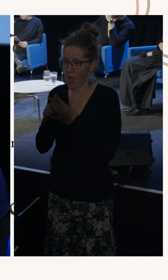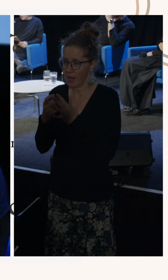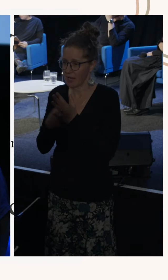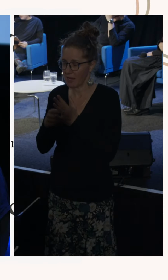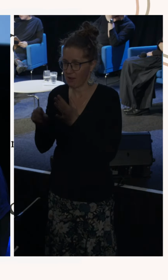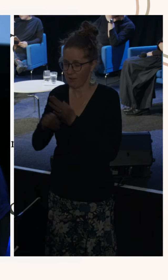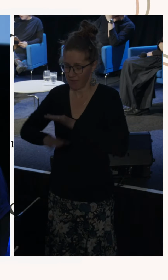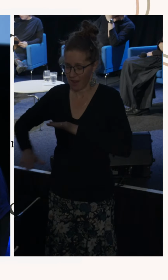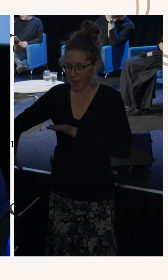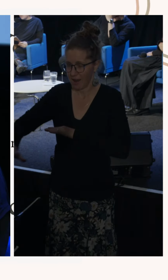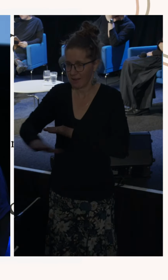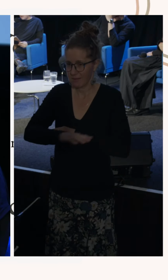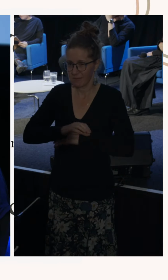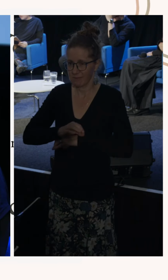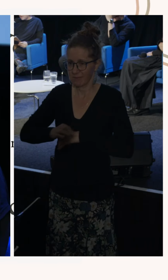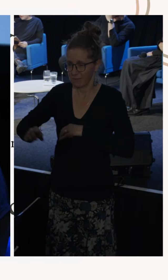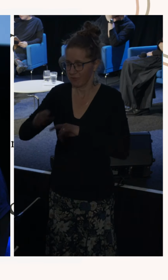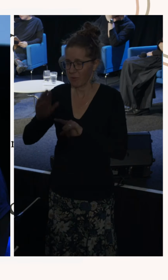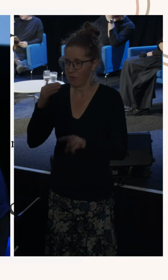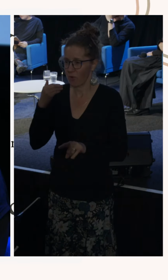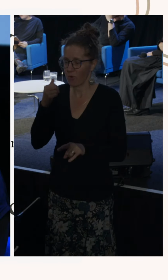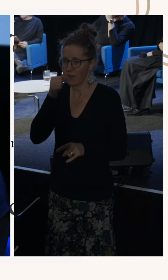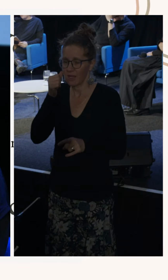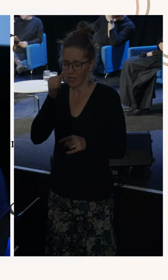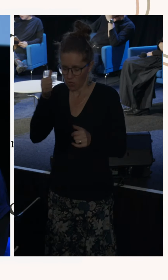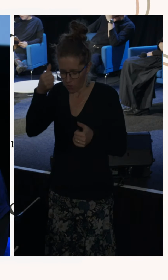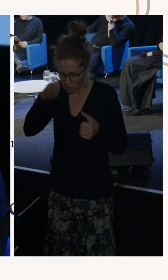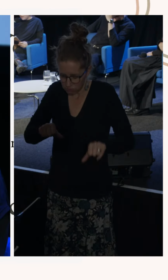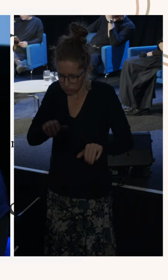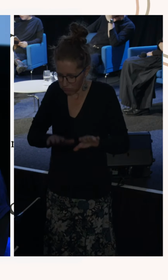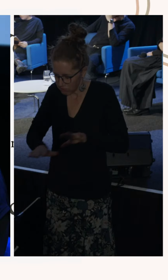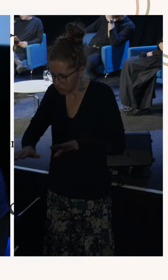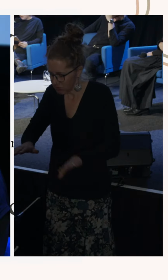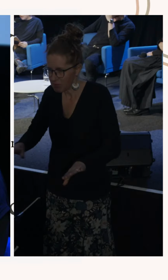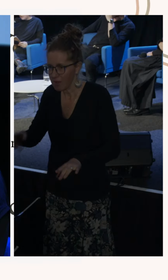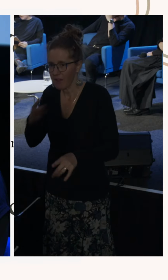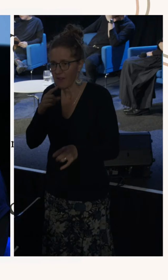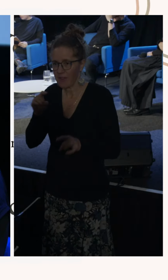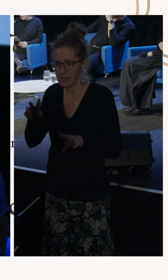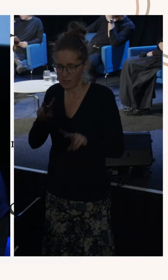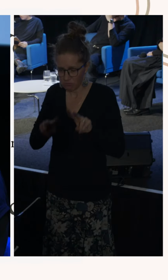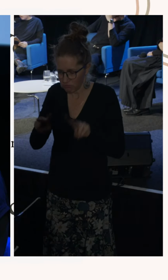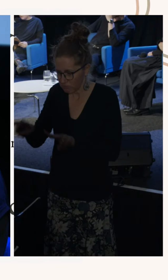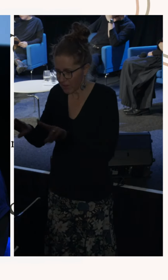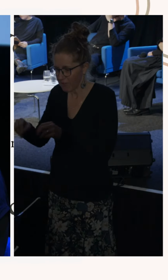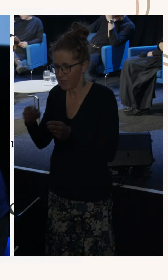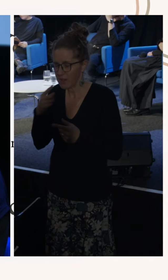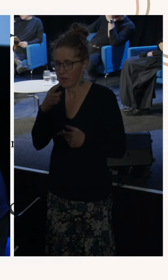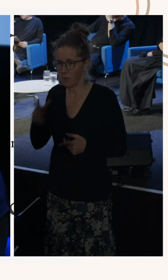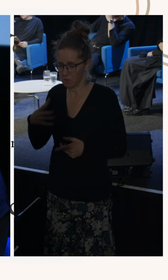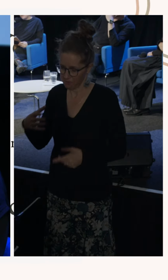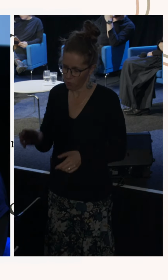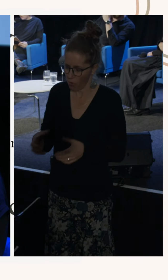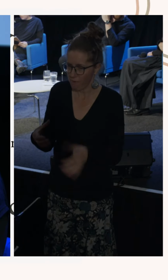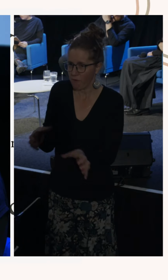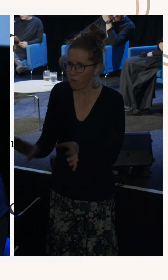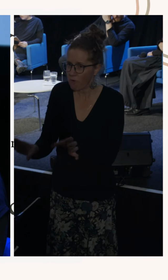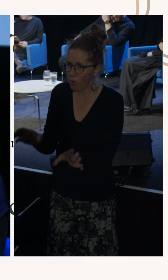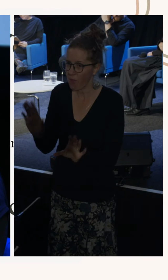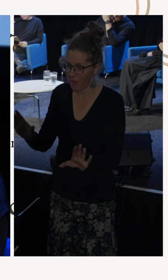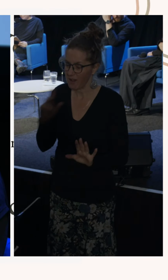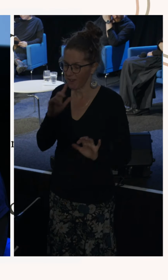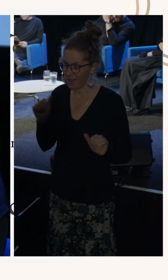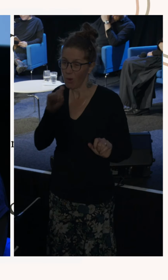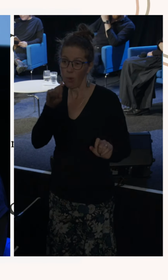Of land mob be intimate with each grain of sand. Use mob to survey what him couldn't and kill them when him wouldn't. True, he